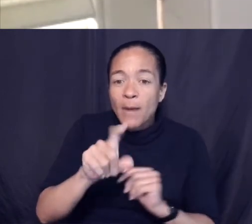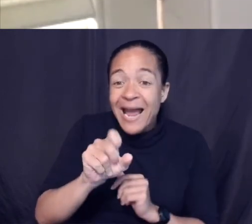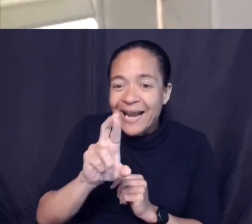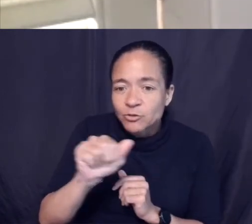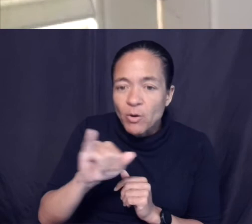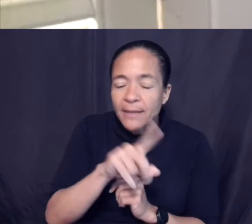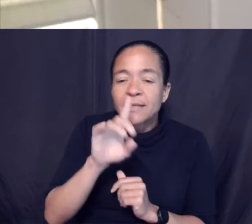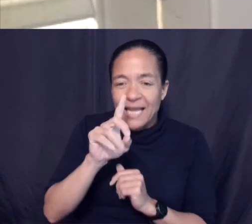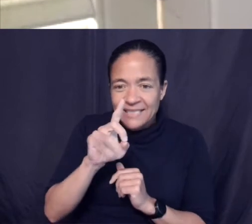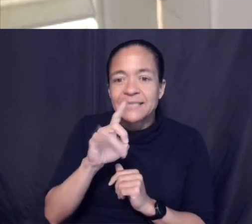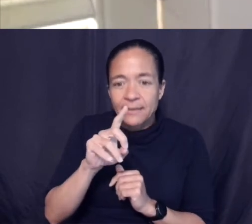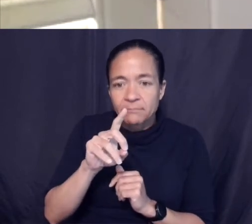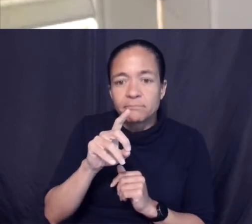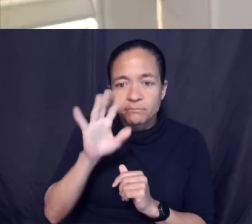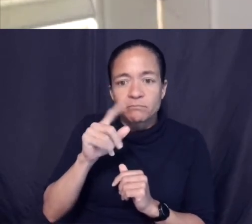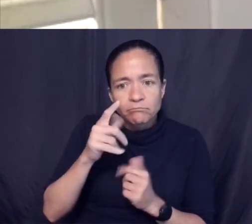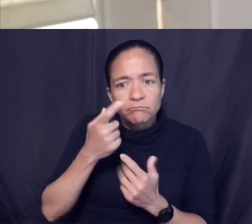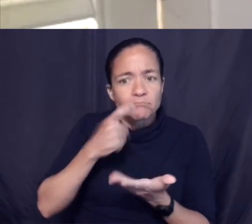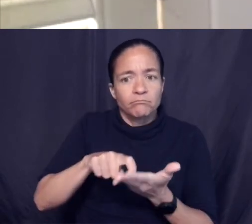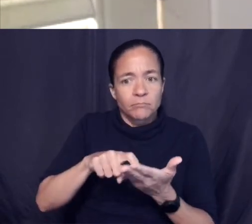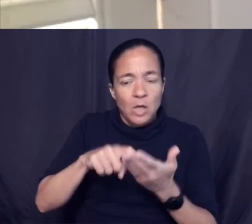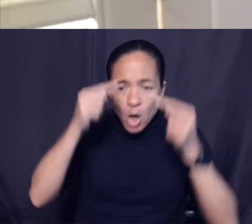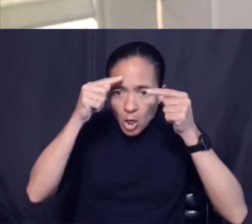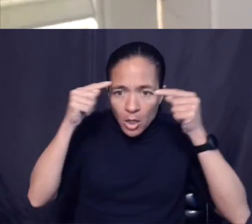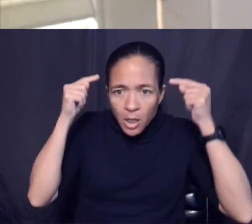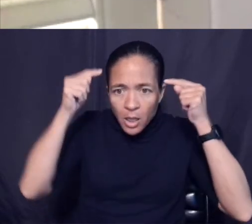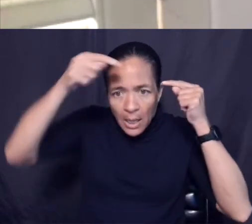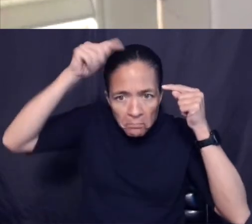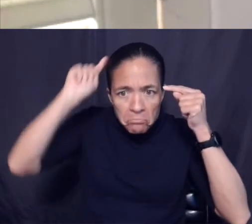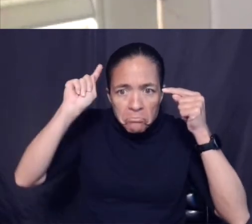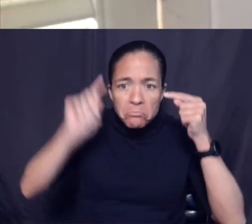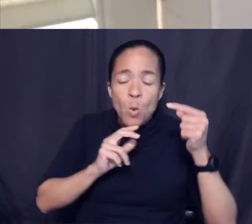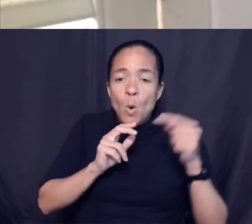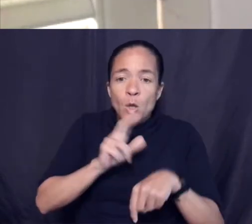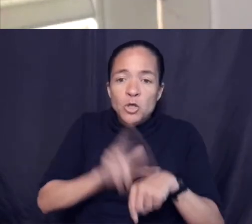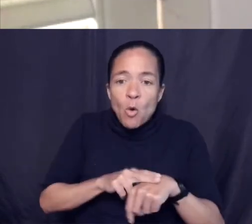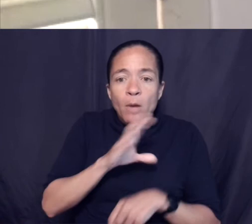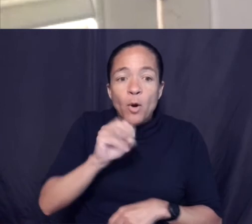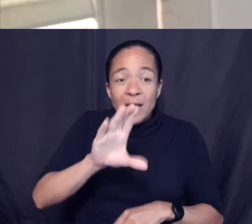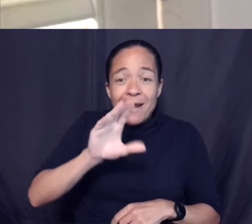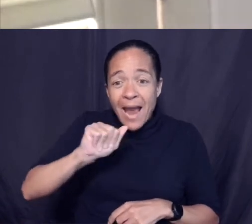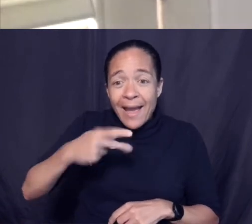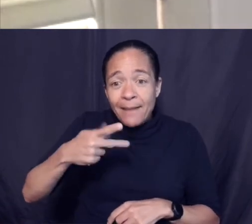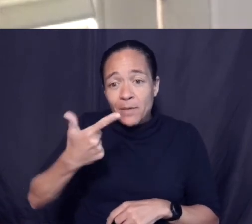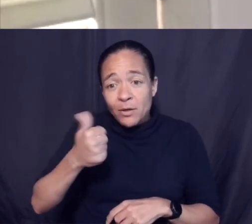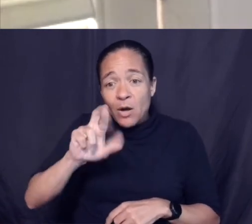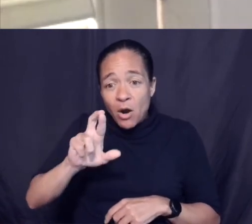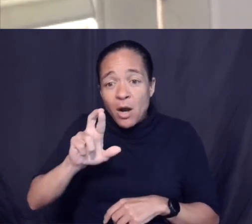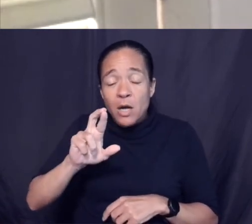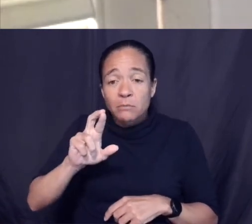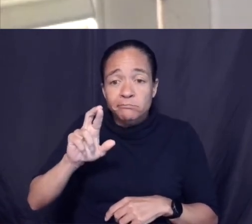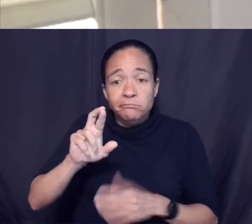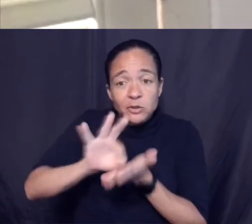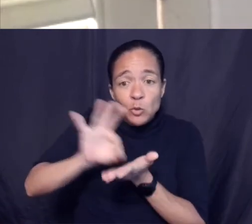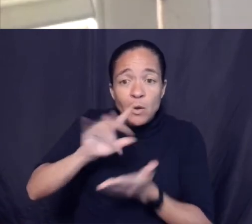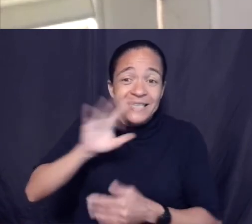x-rays, and found that her suture lines were normal. And as far as everything else, her APGAR scores were at a 9. And so